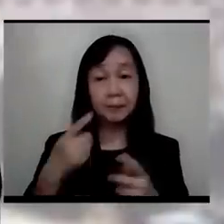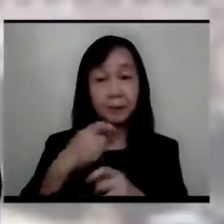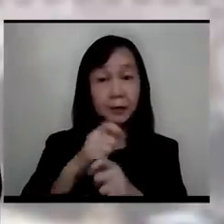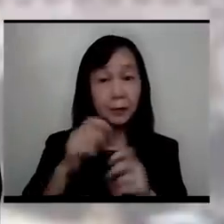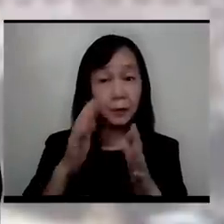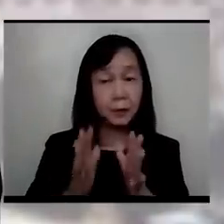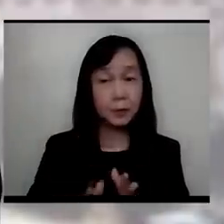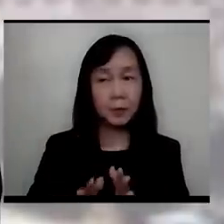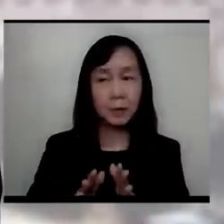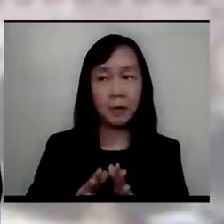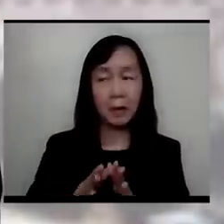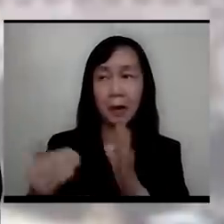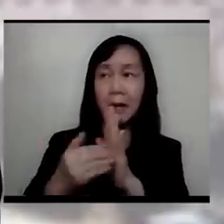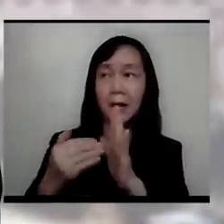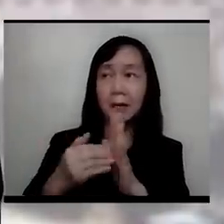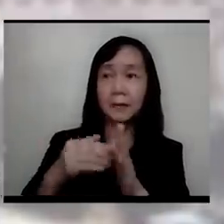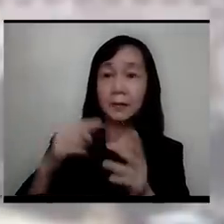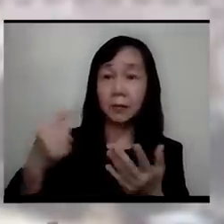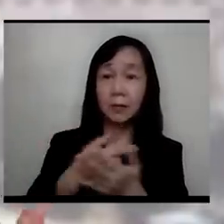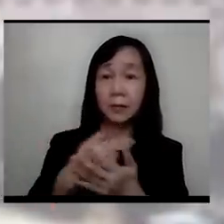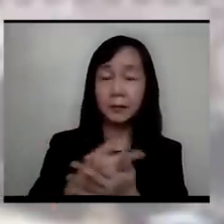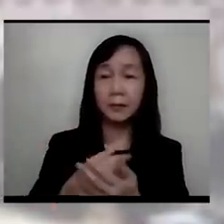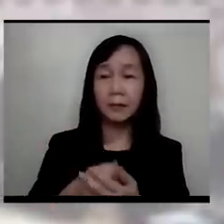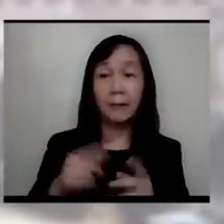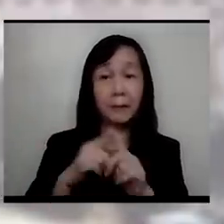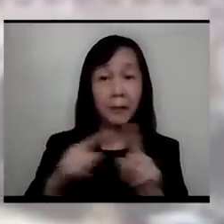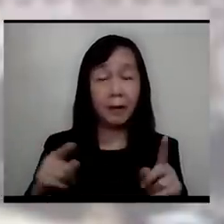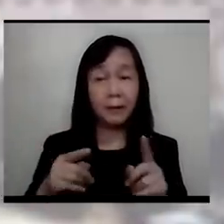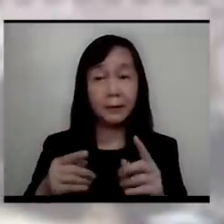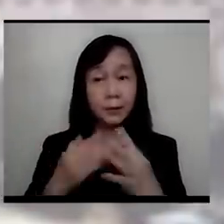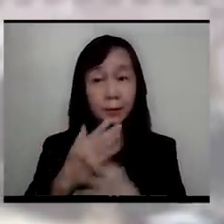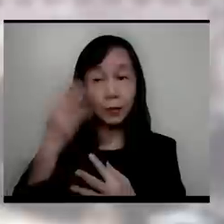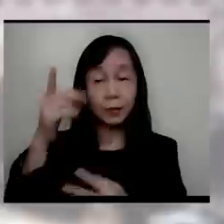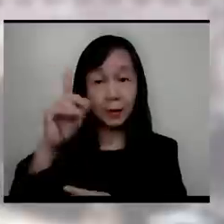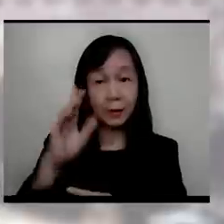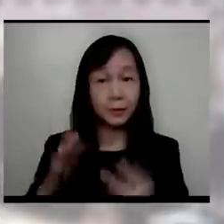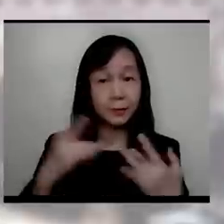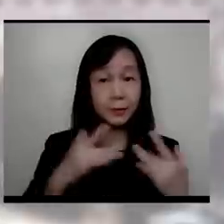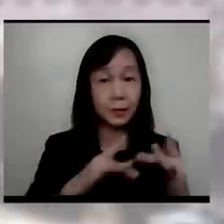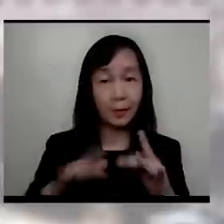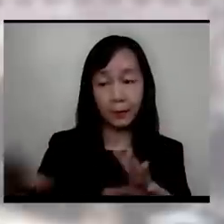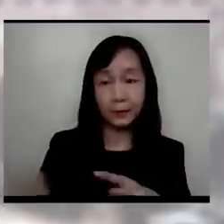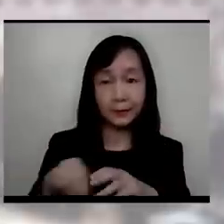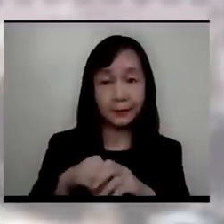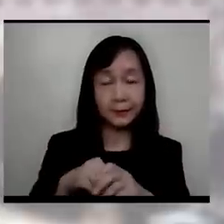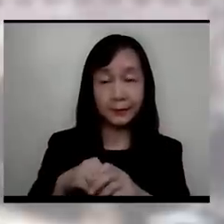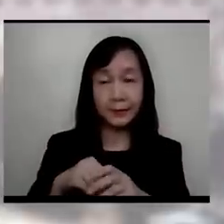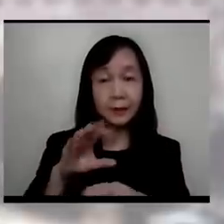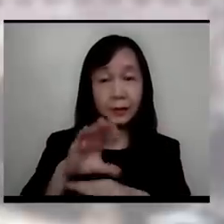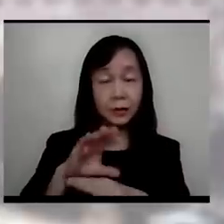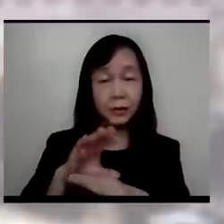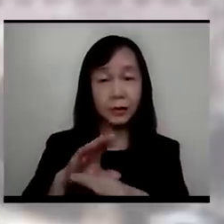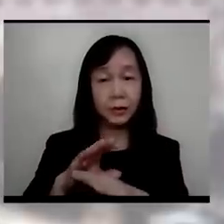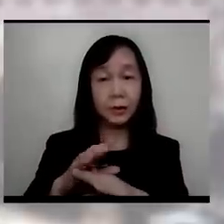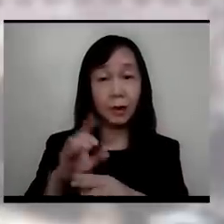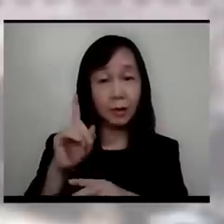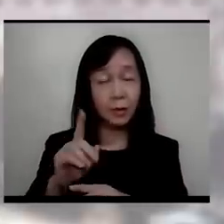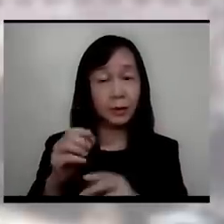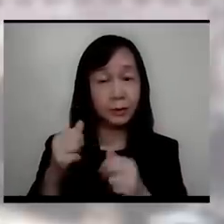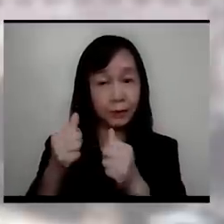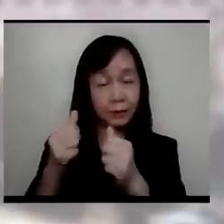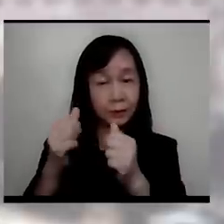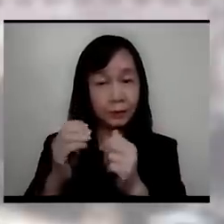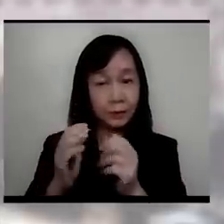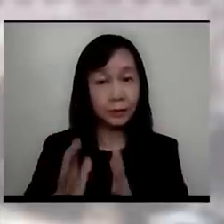But in God's mercy He was brought in to the church As one of the followers of Christ And